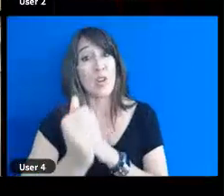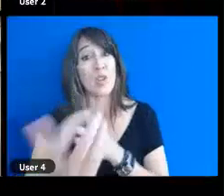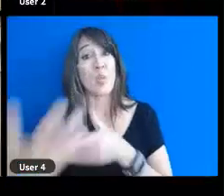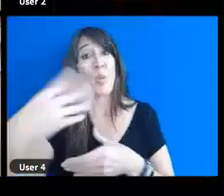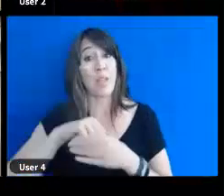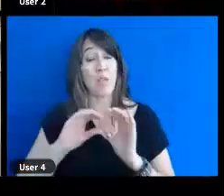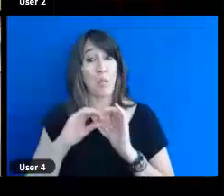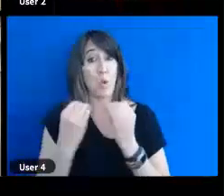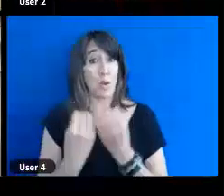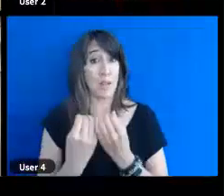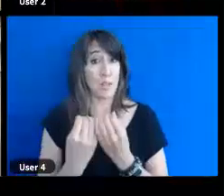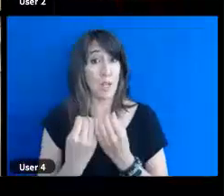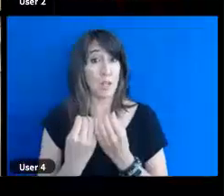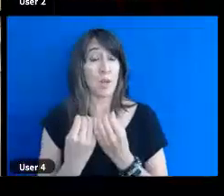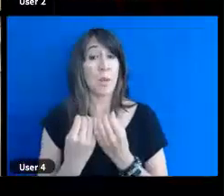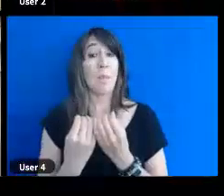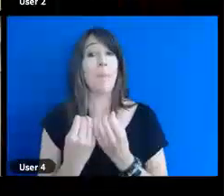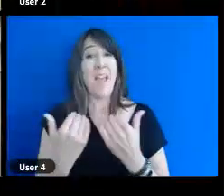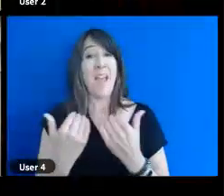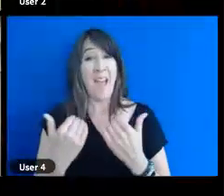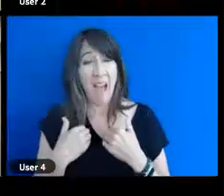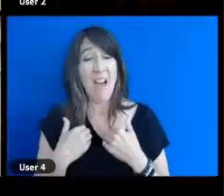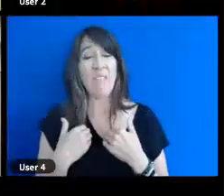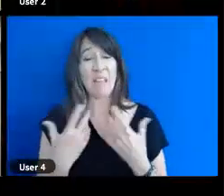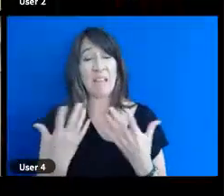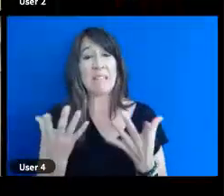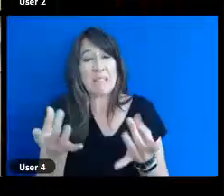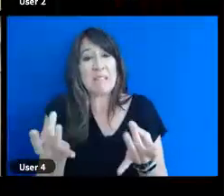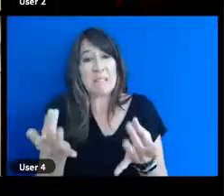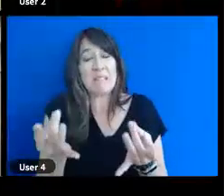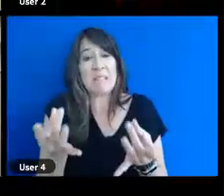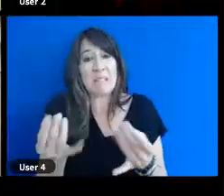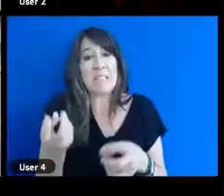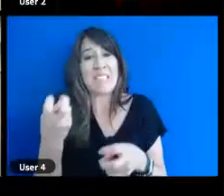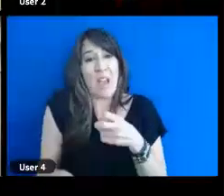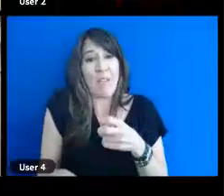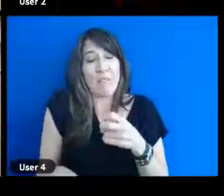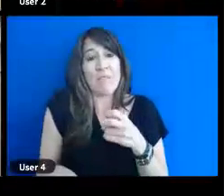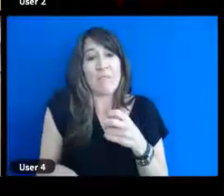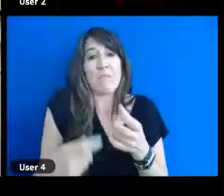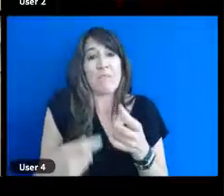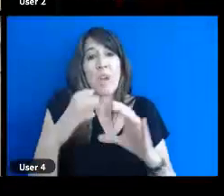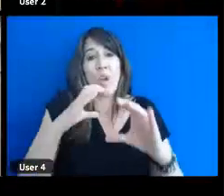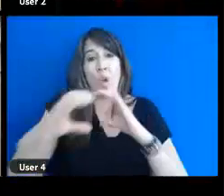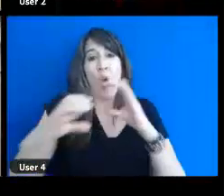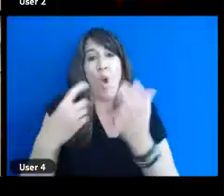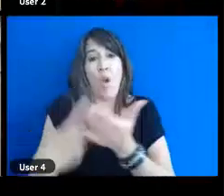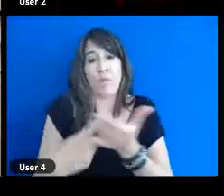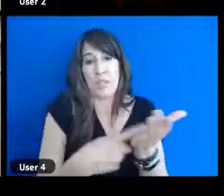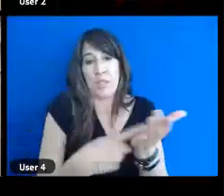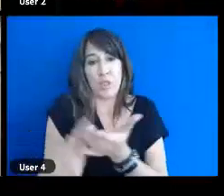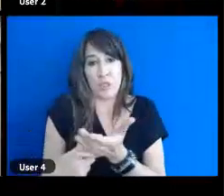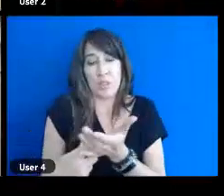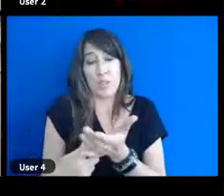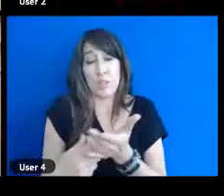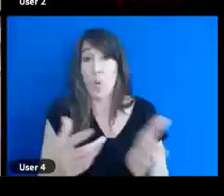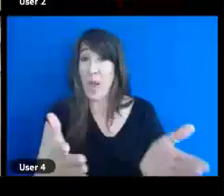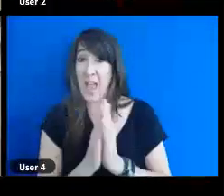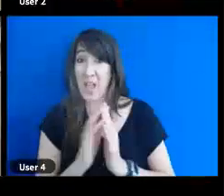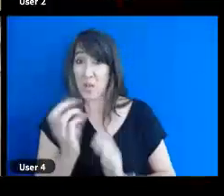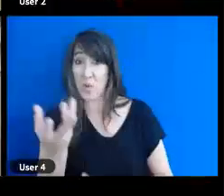And we have a perfect opportunity to demonstrate leadership in our organizations by having some difficult